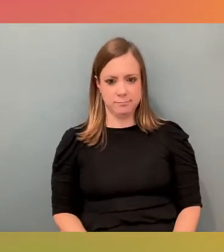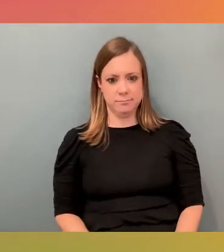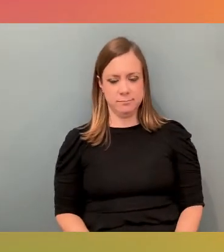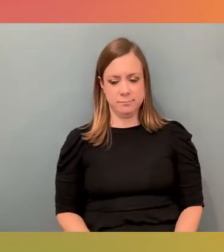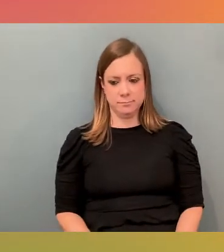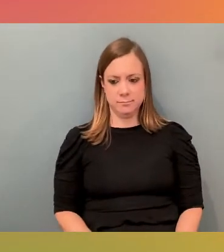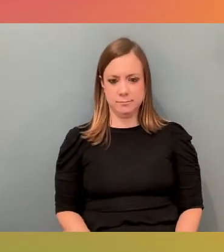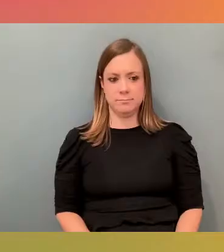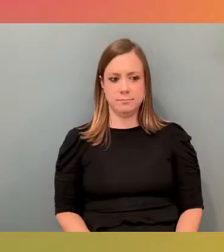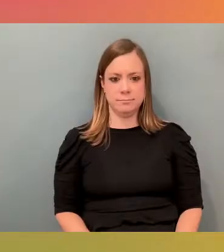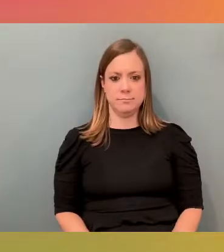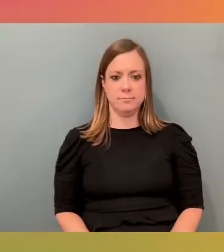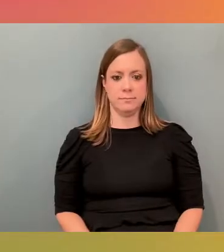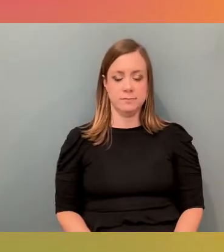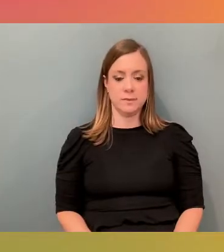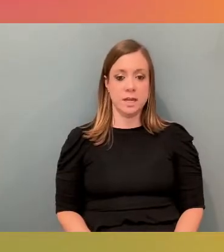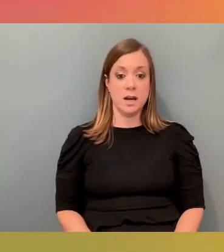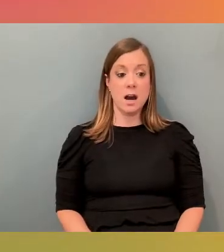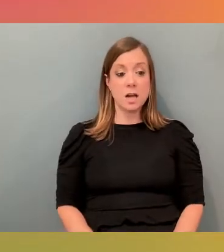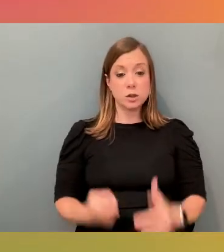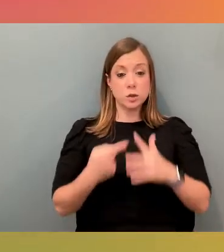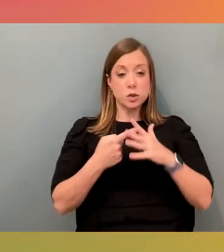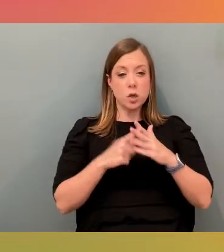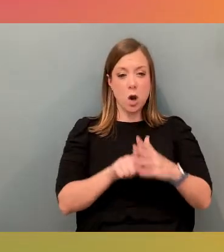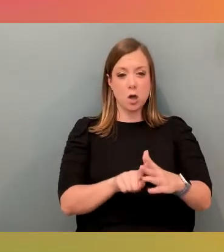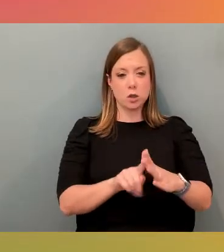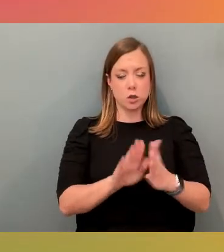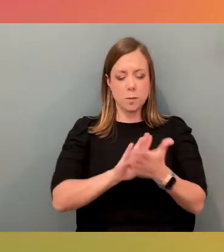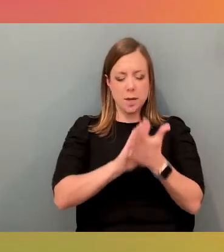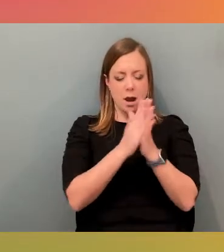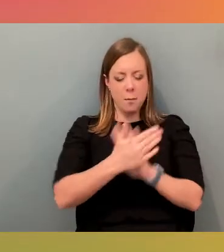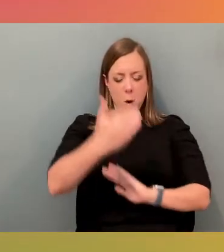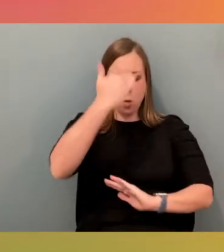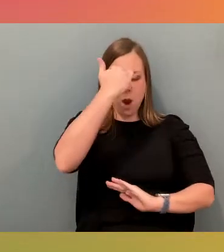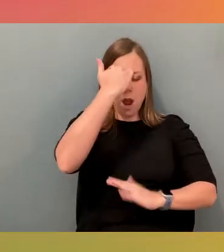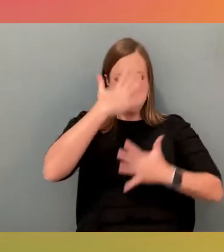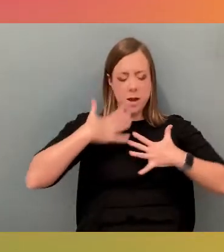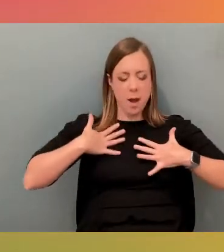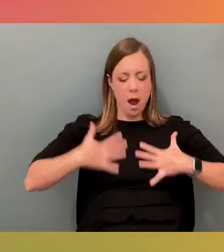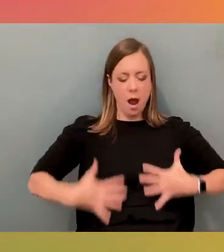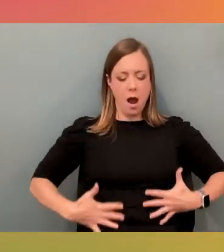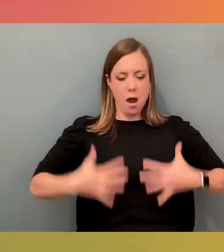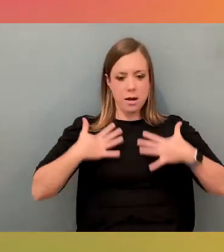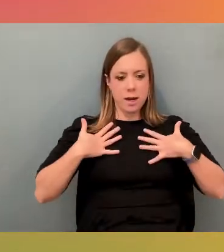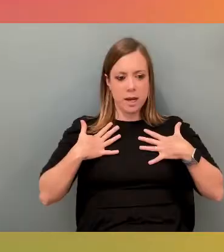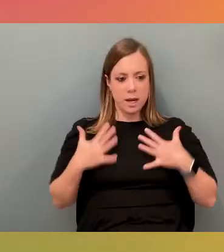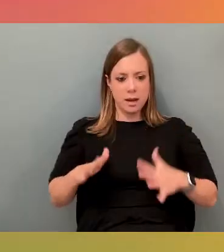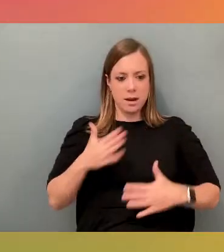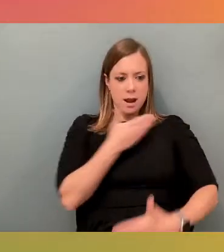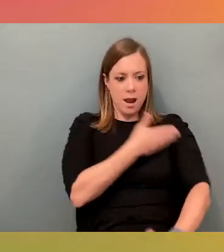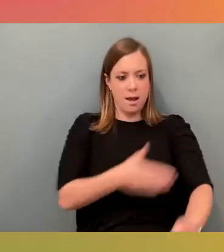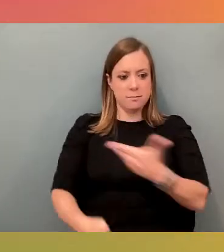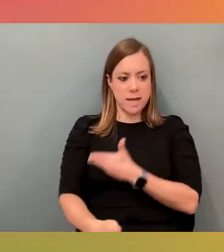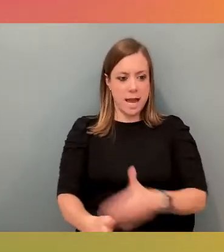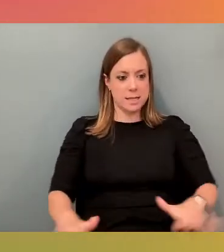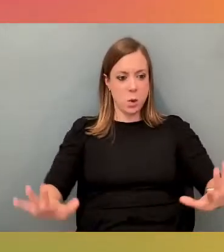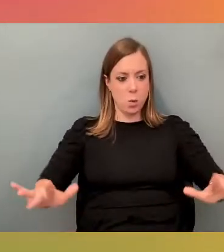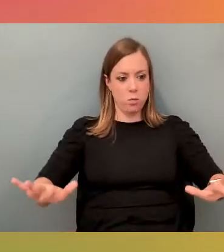And slowly begin to bring your awareness back to your physical body. Just keep the eyes closed, but wiggle your fingers, wiggle your